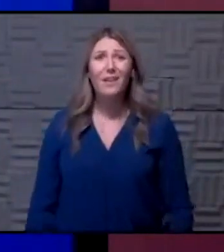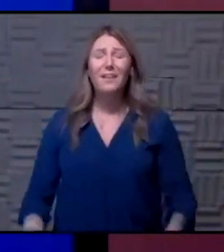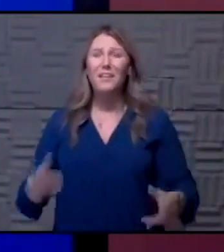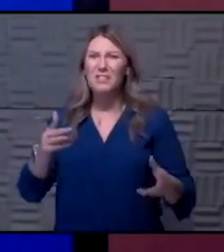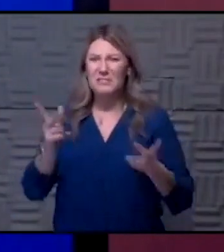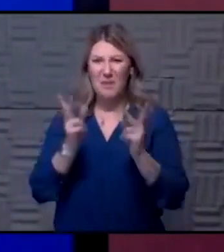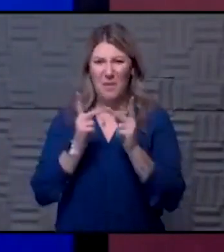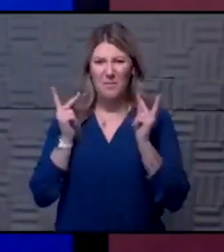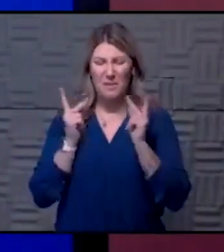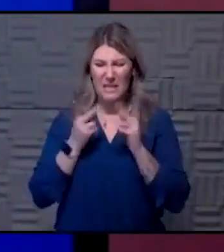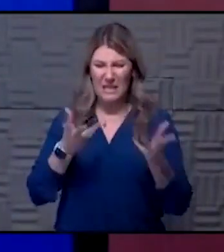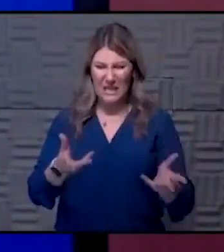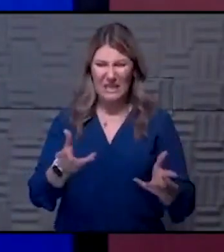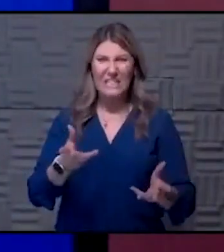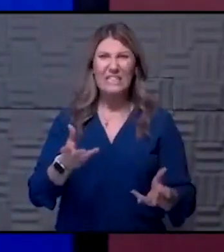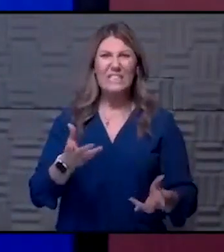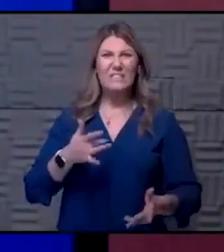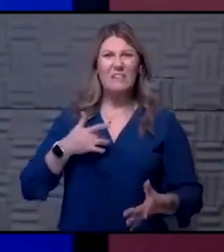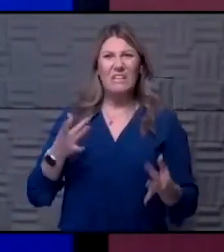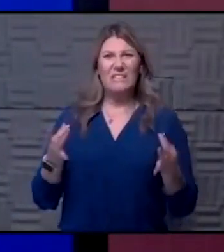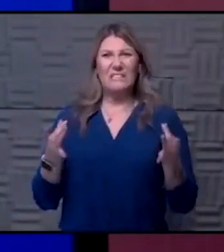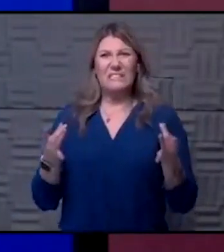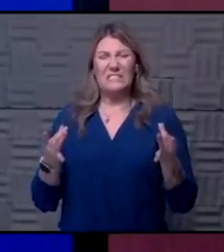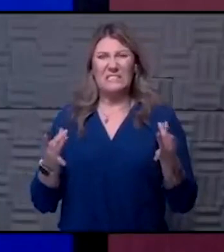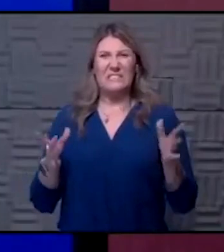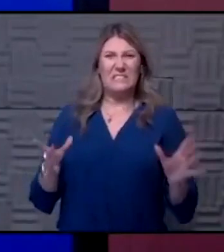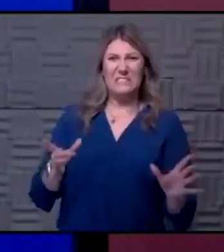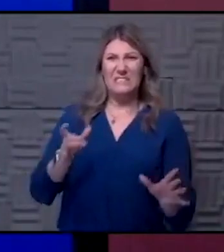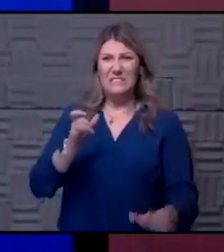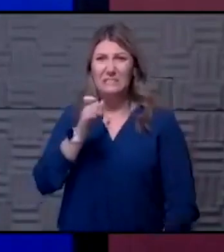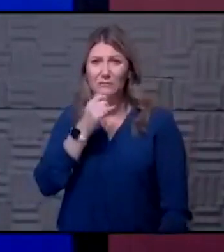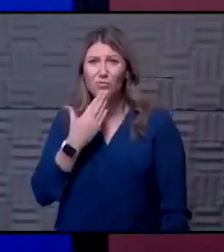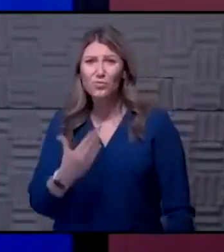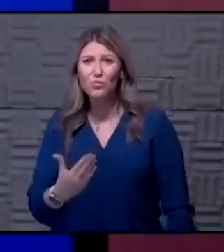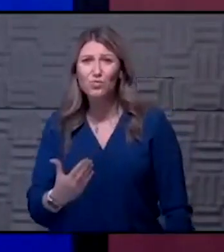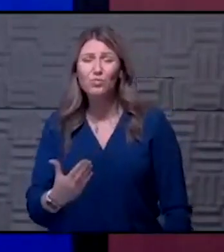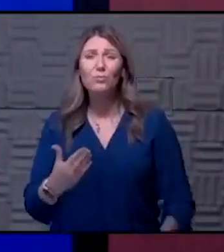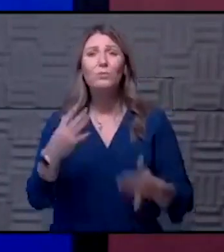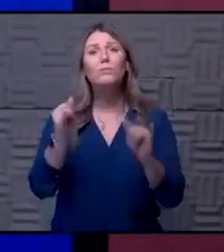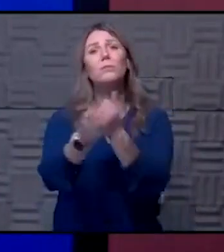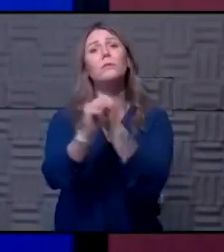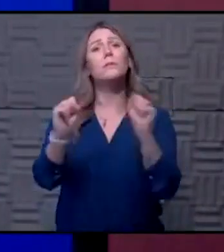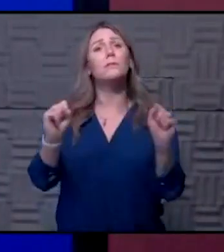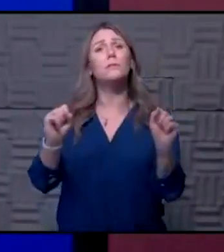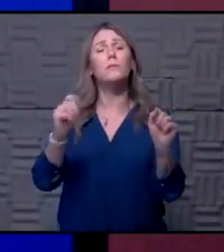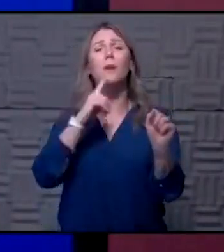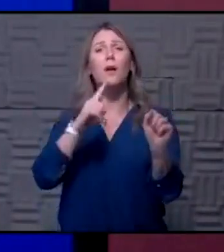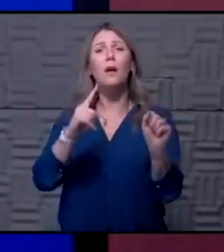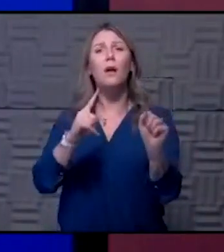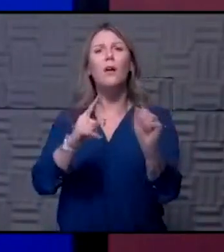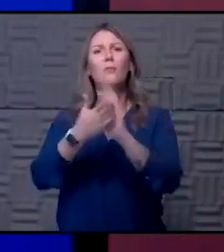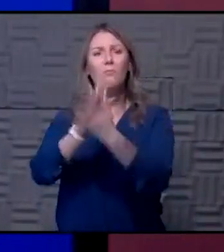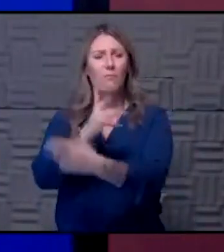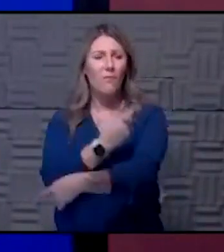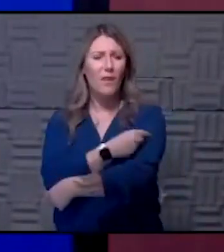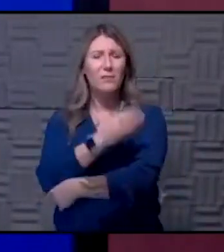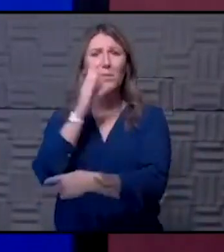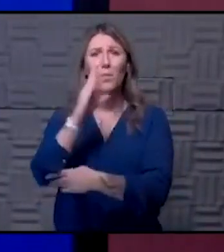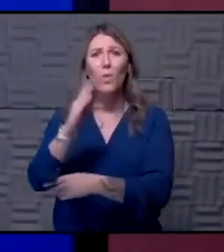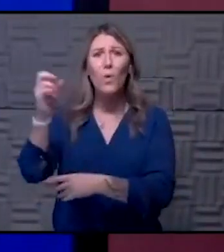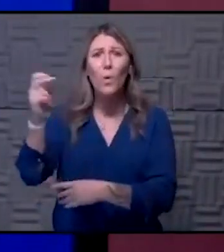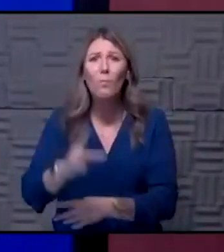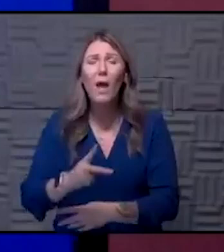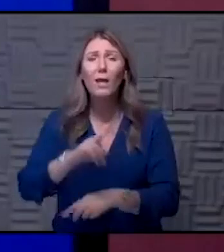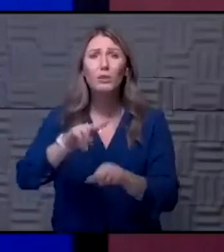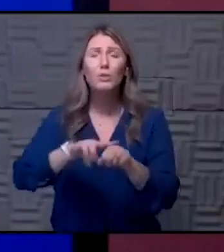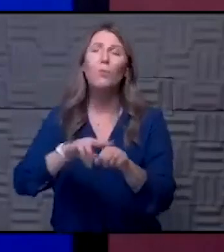juxtaposition there that just doesn't feel very good. So stay safe, get vaccinated, and we'll get back to normal, or at least our